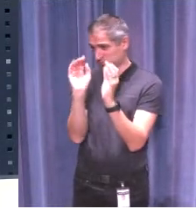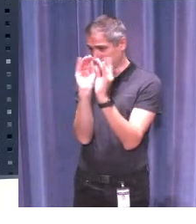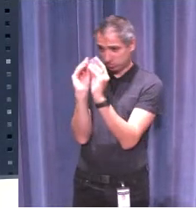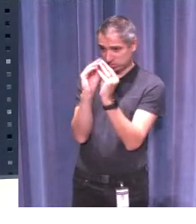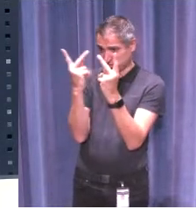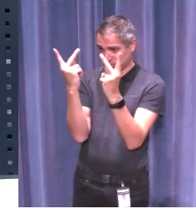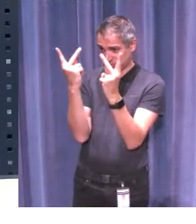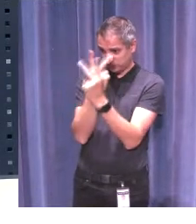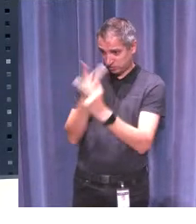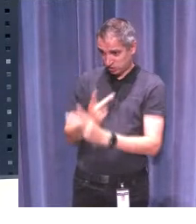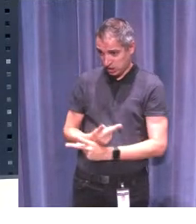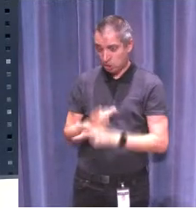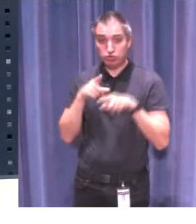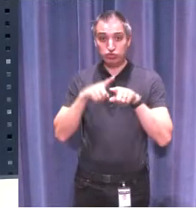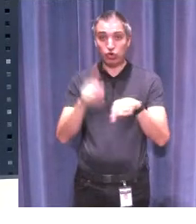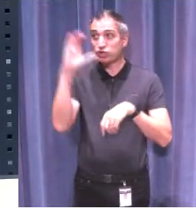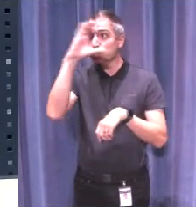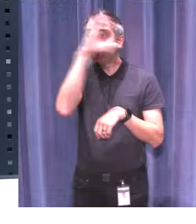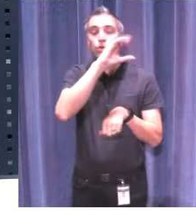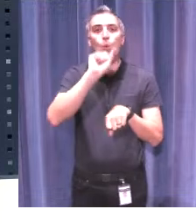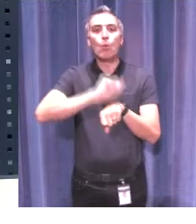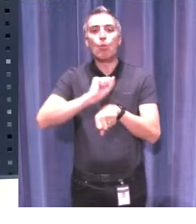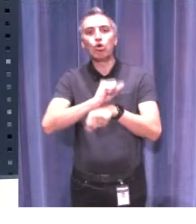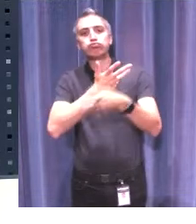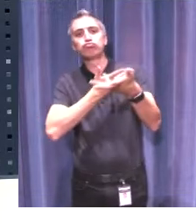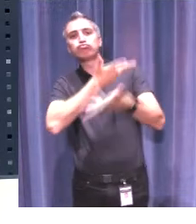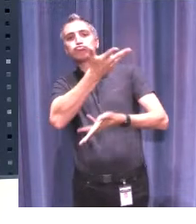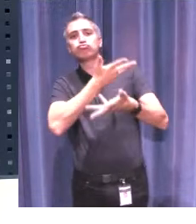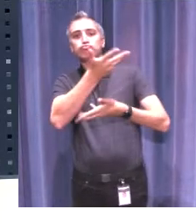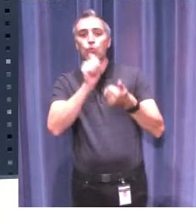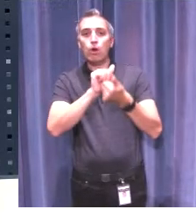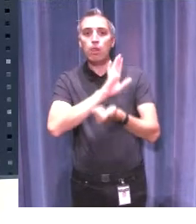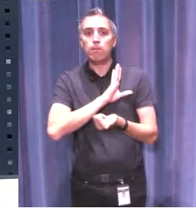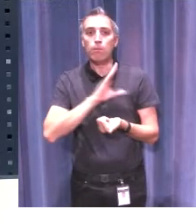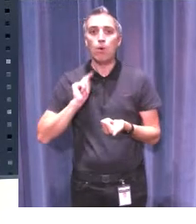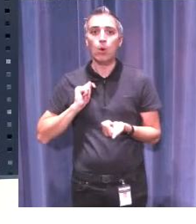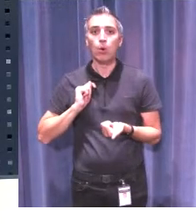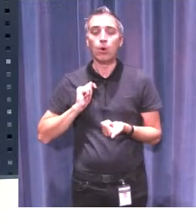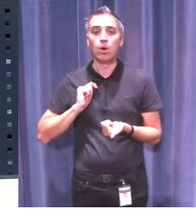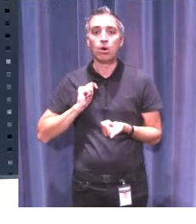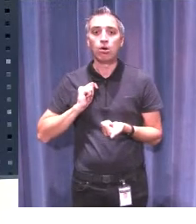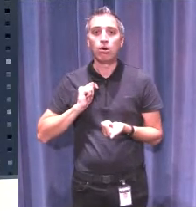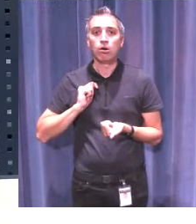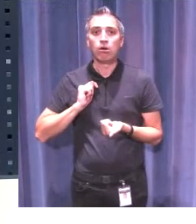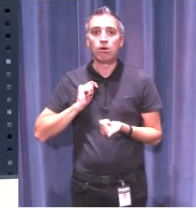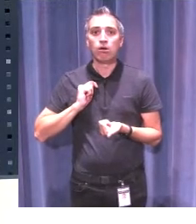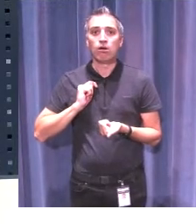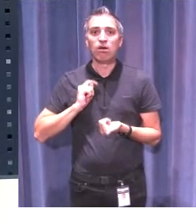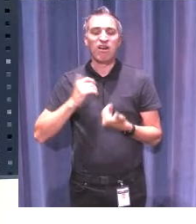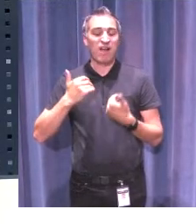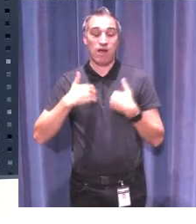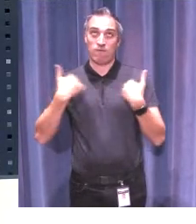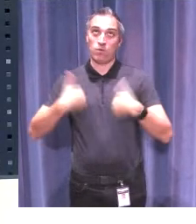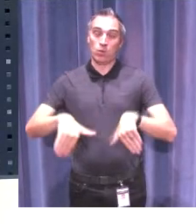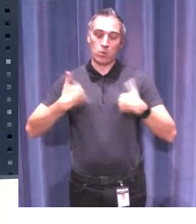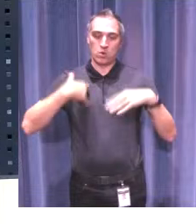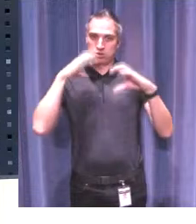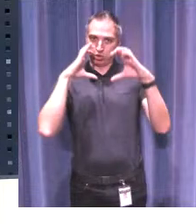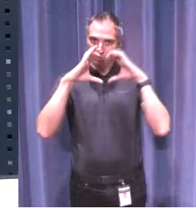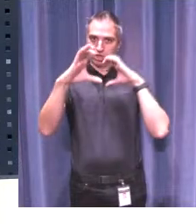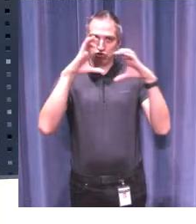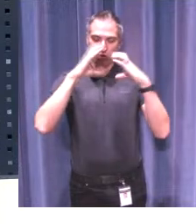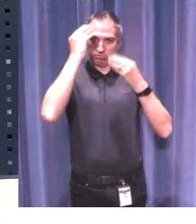process. Certainly in working with the board, having an abundant amount of communication with the